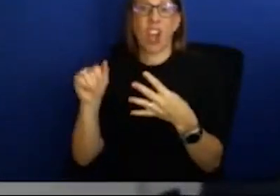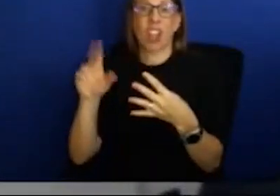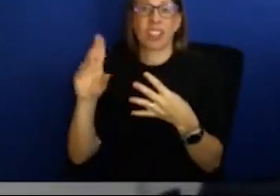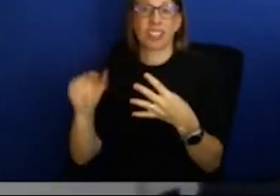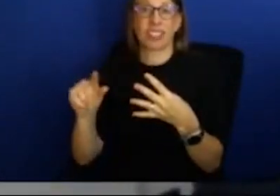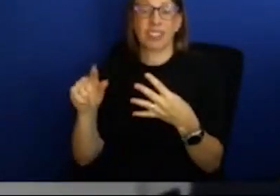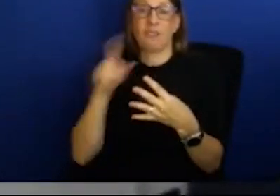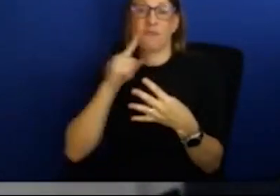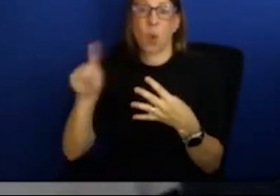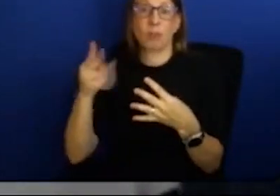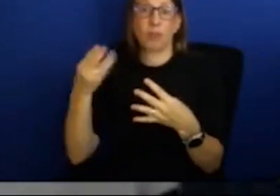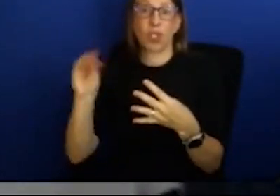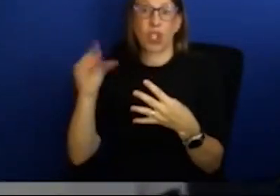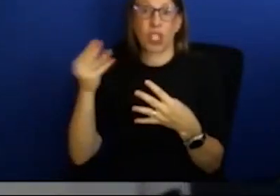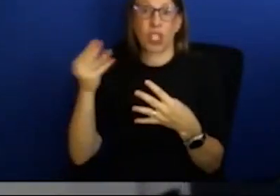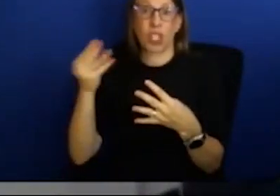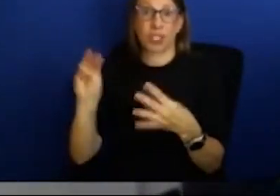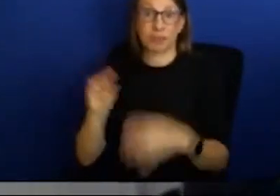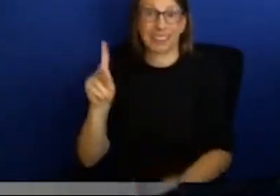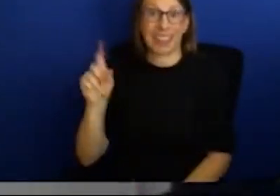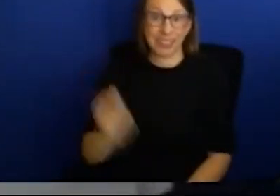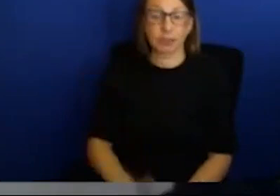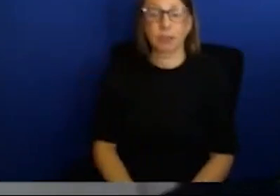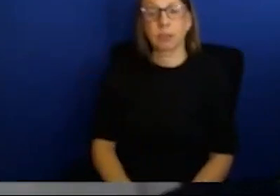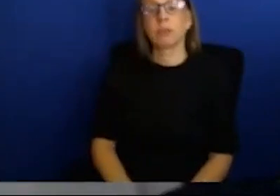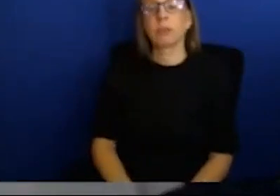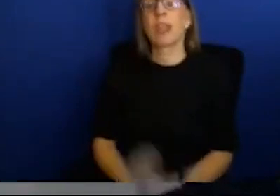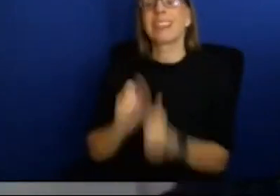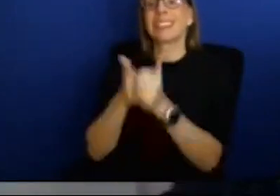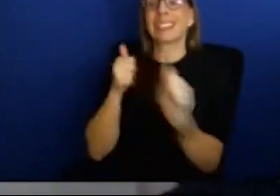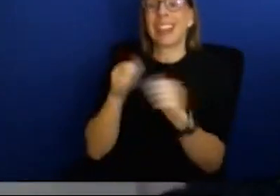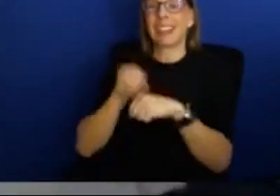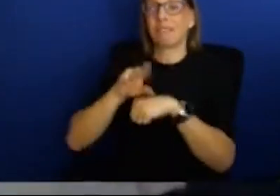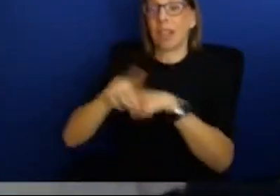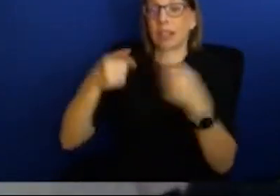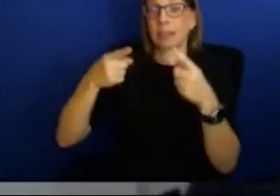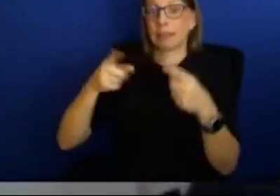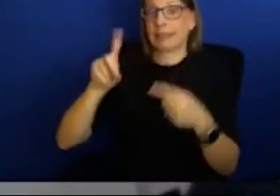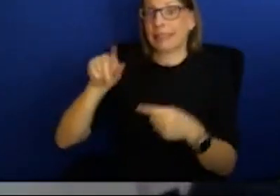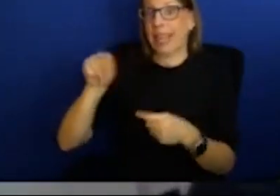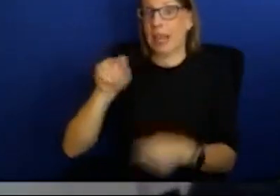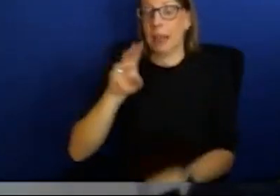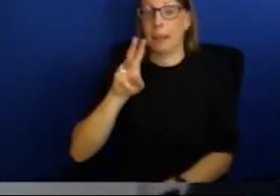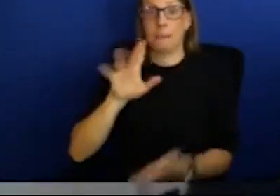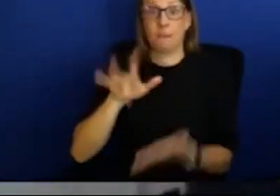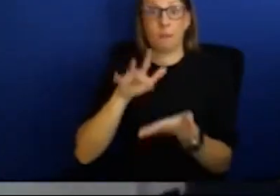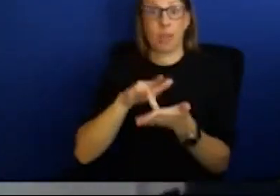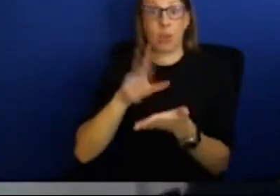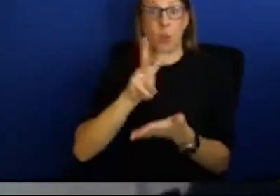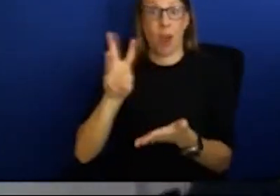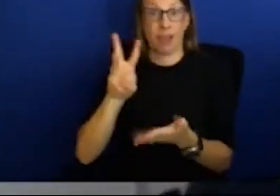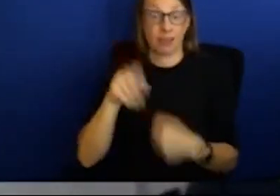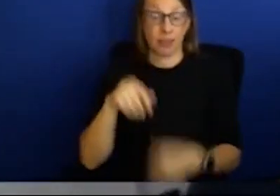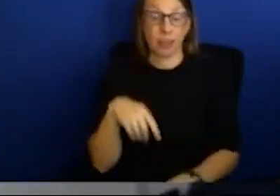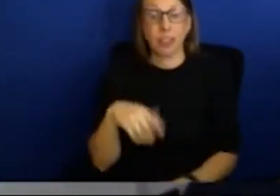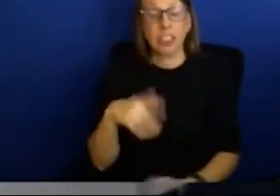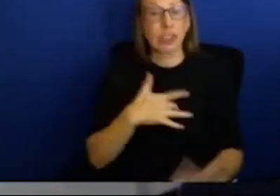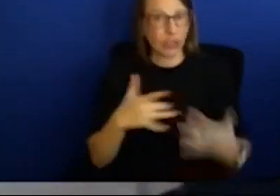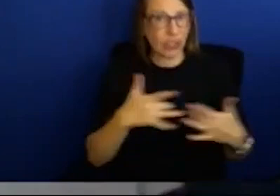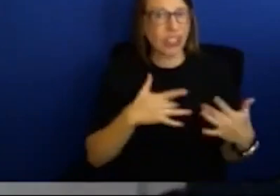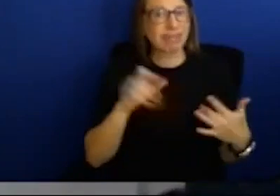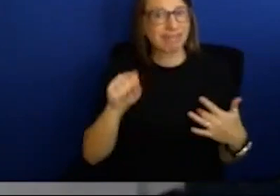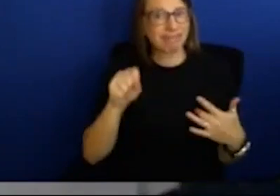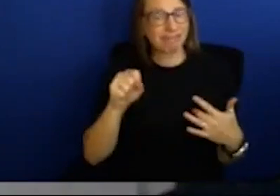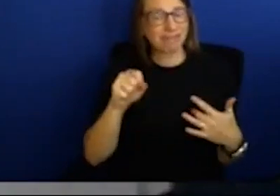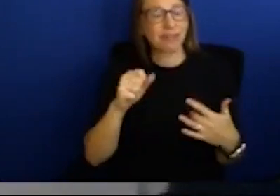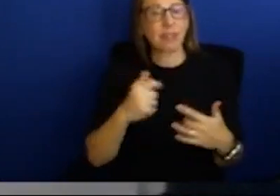bit of a delayed effect in what's going on in the data for the Midwest. But yes, it is a concern to see that, as